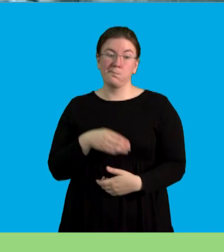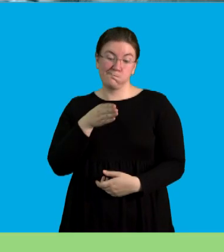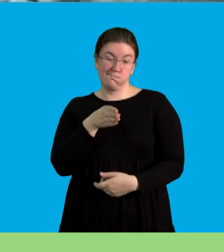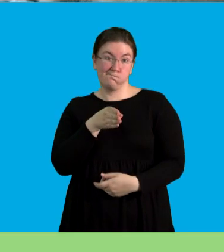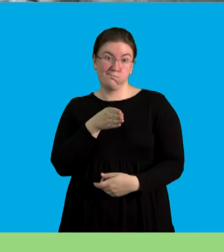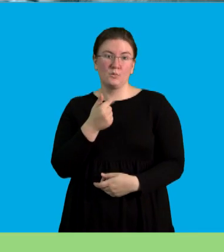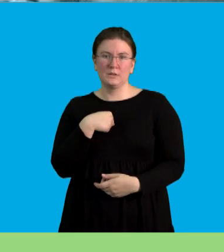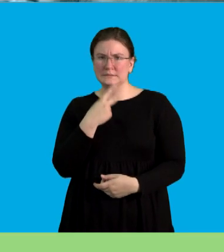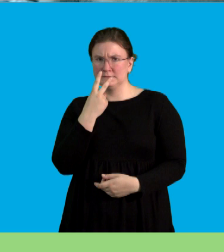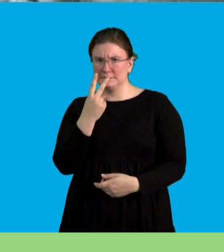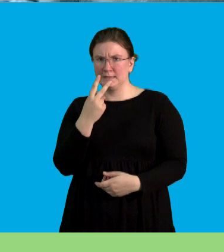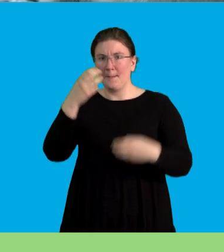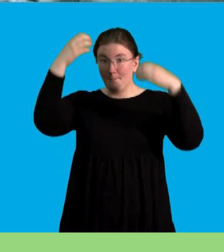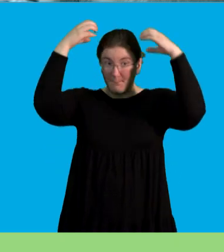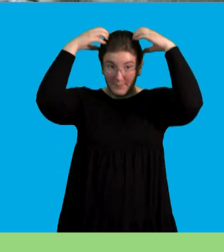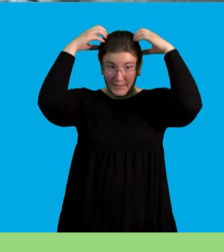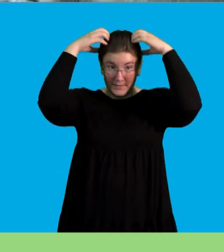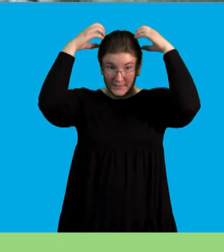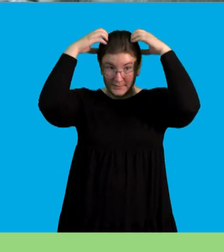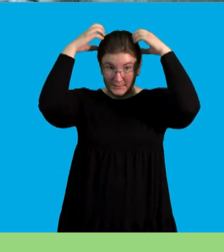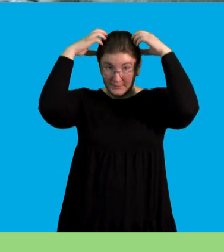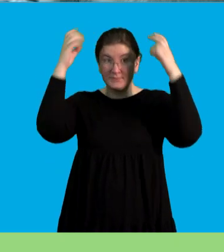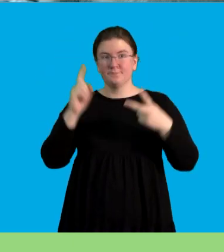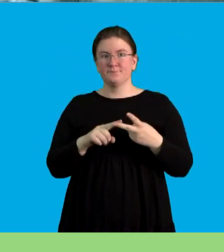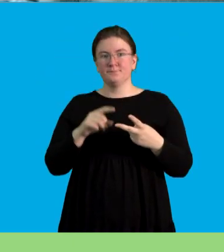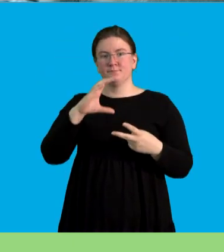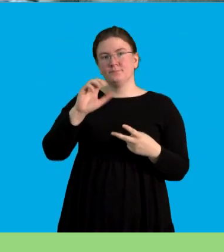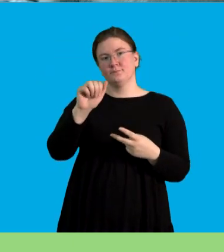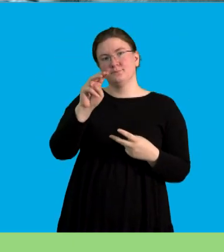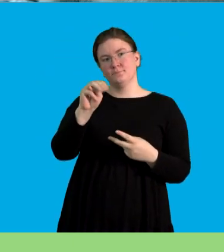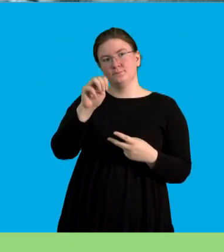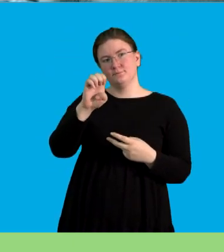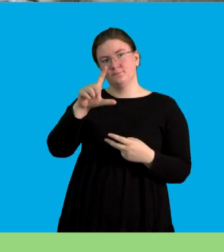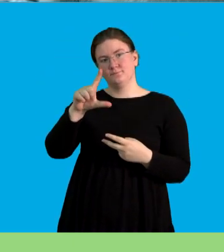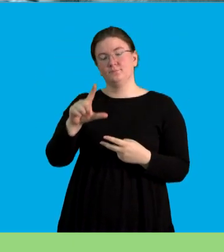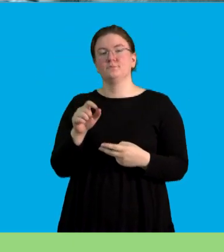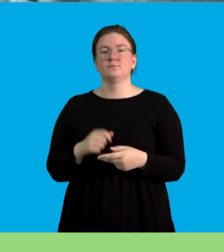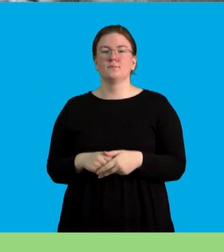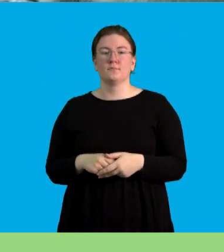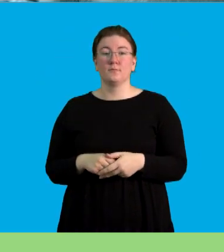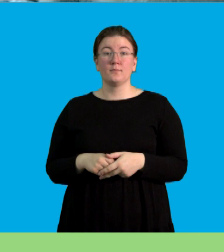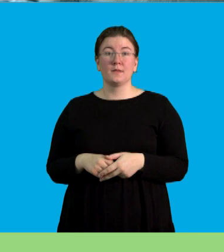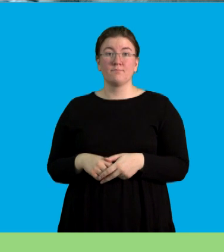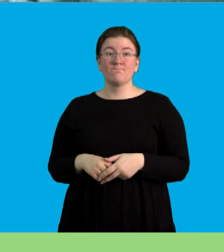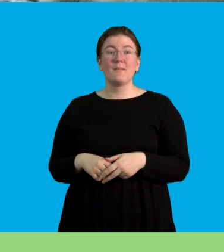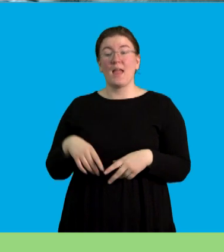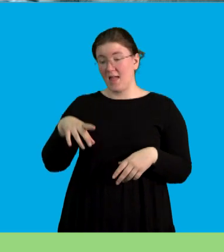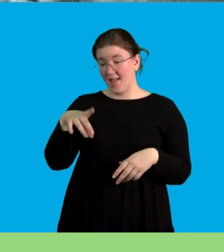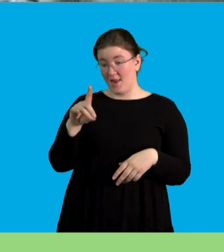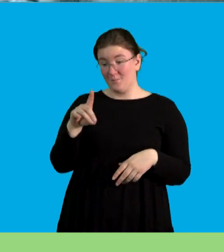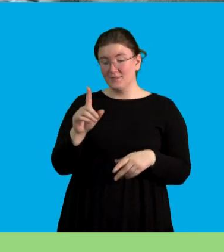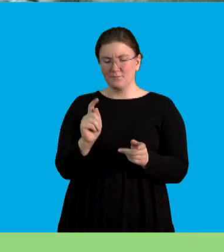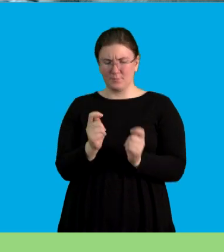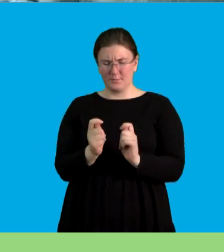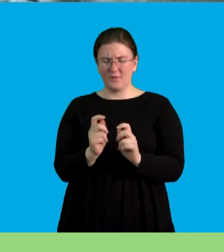Here we are looking at bears and we are looking at camels. Animals have different adaptations which have